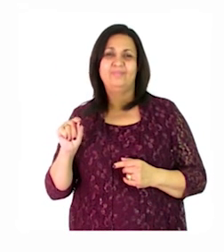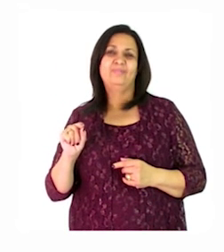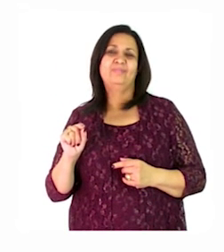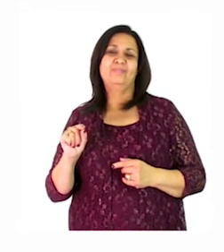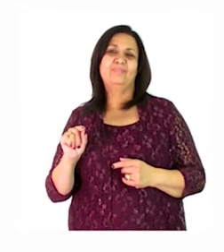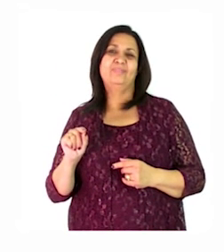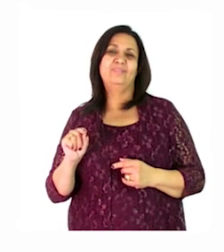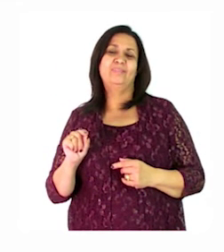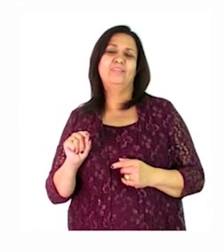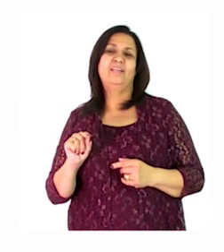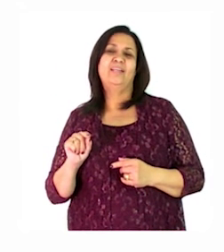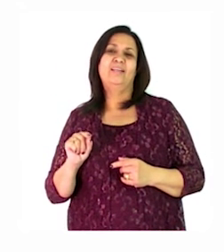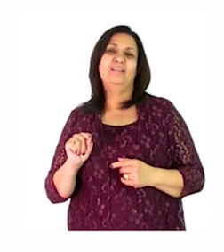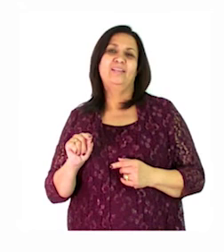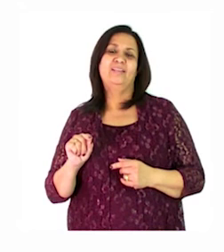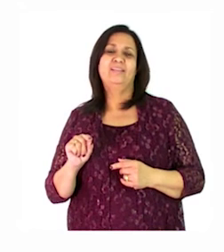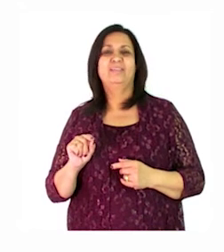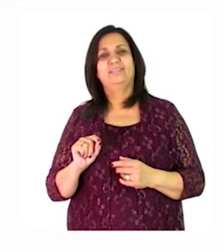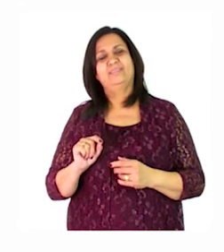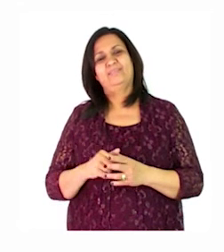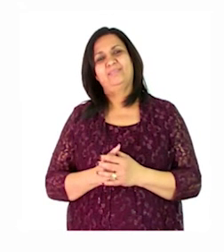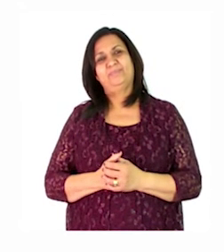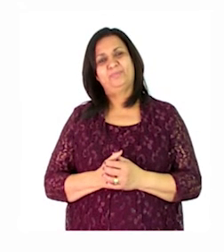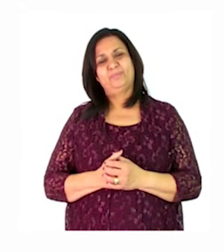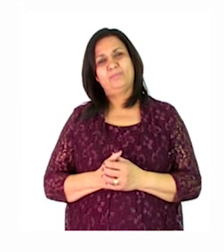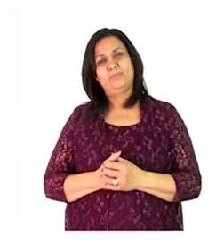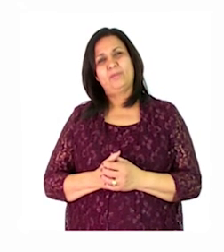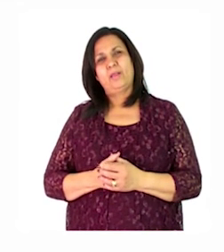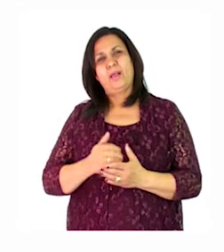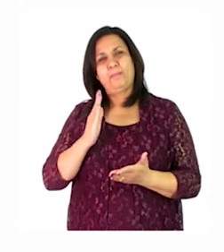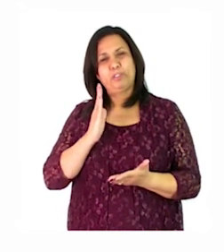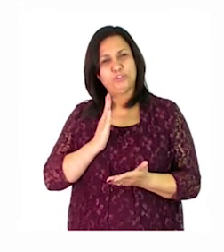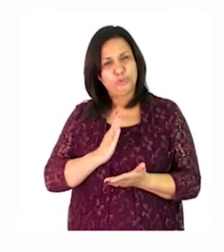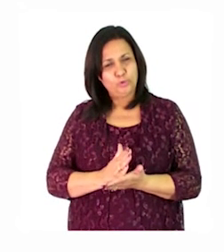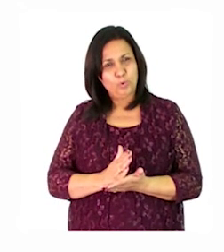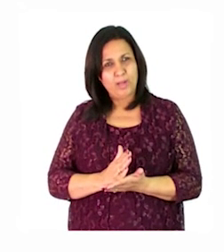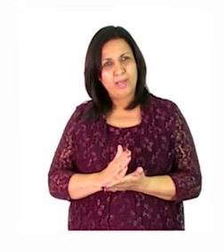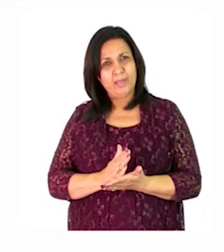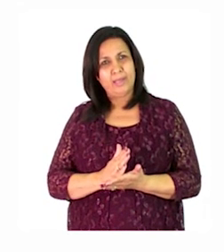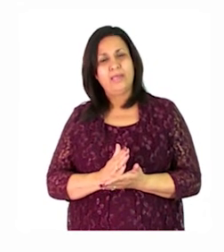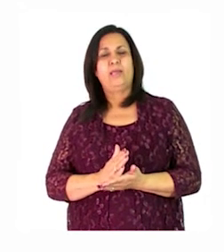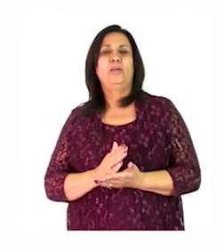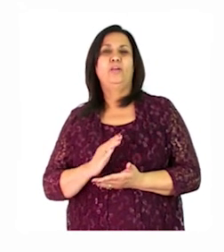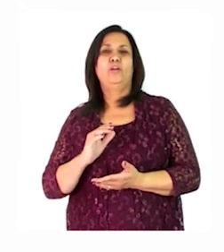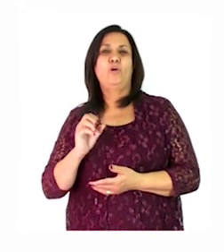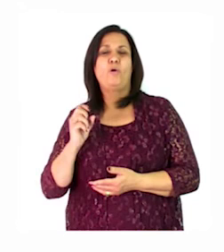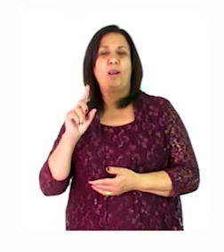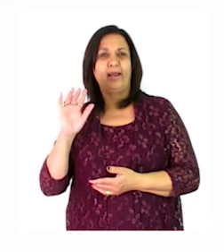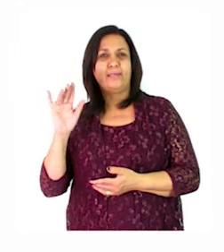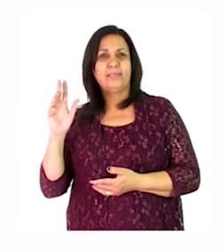the arrows are showing us. Please make sure your letters are sitting nicely in the